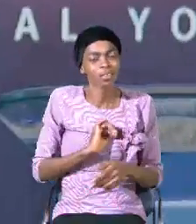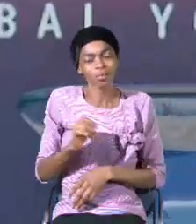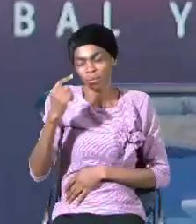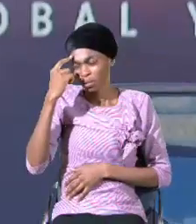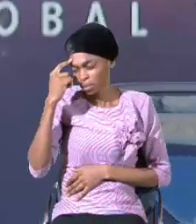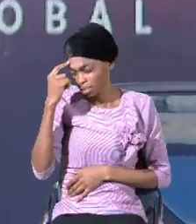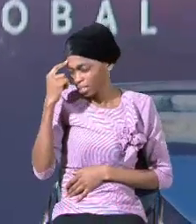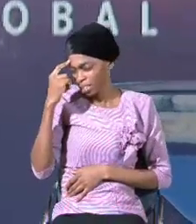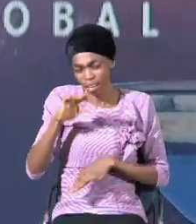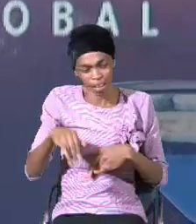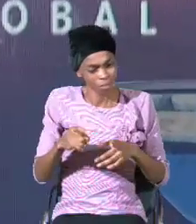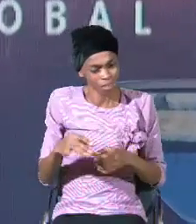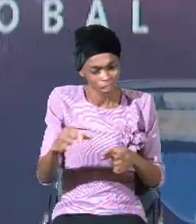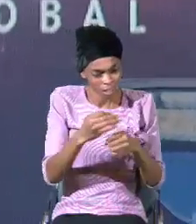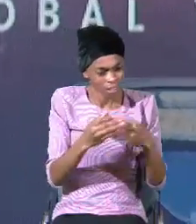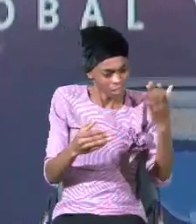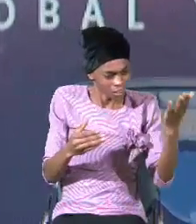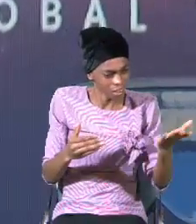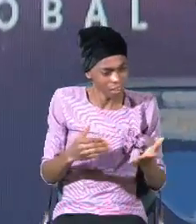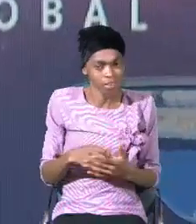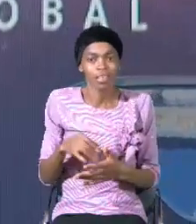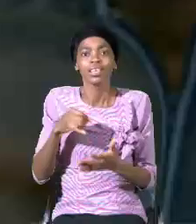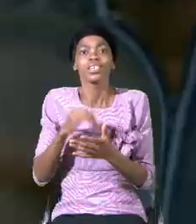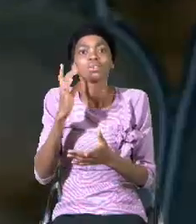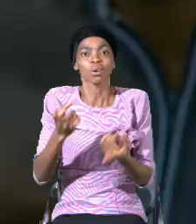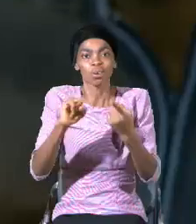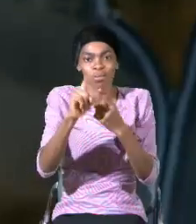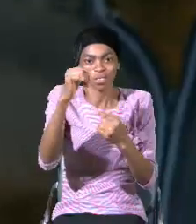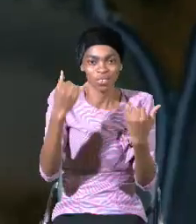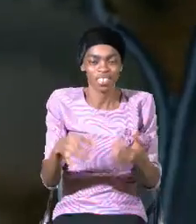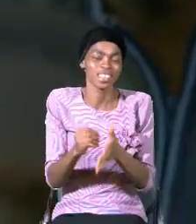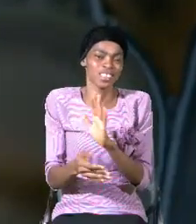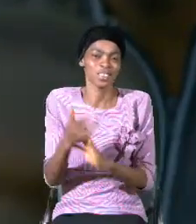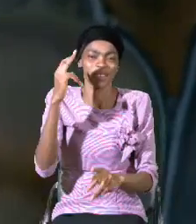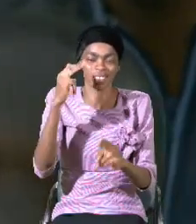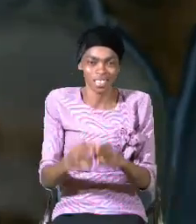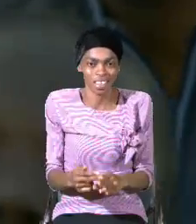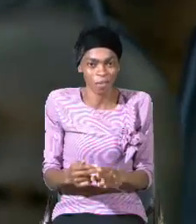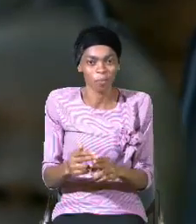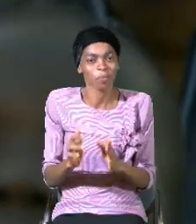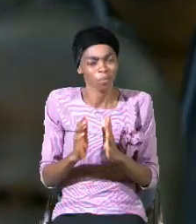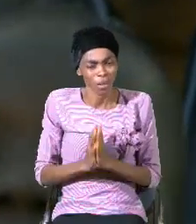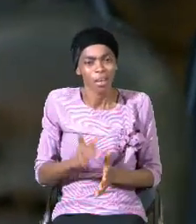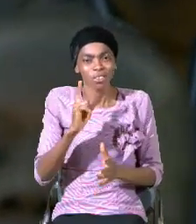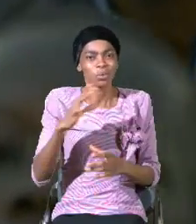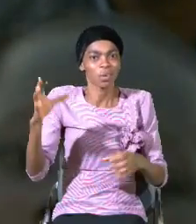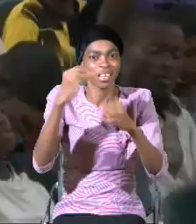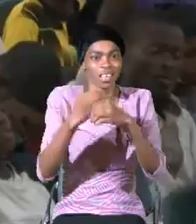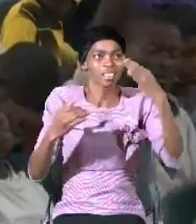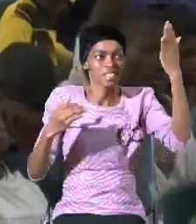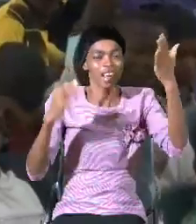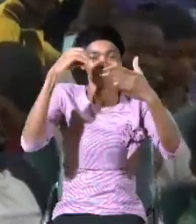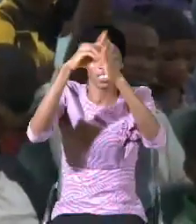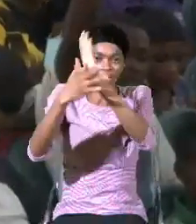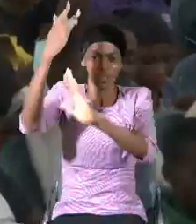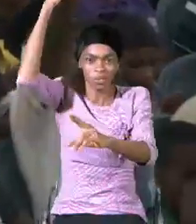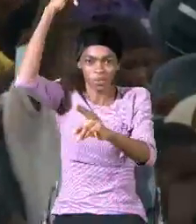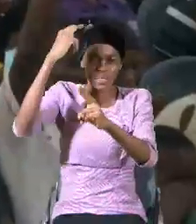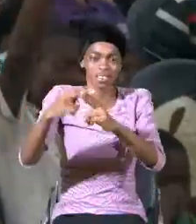how did they get there? It will come to you now. You will get there in